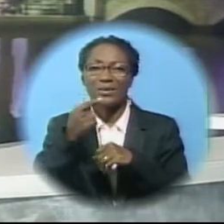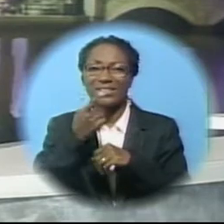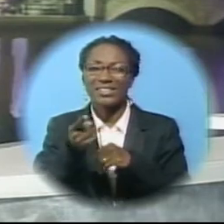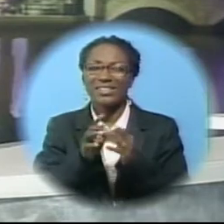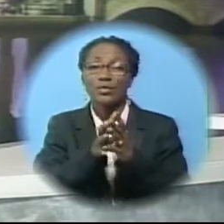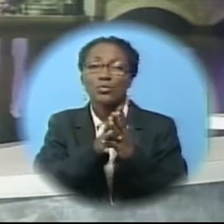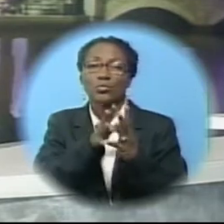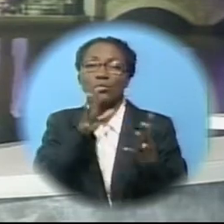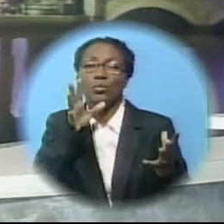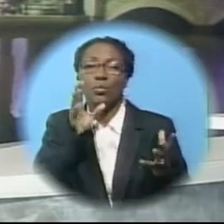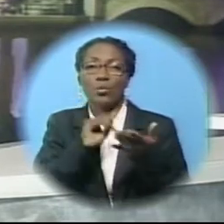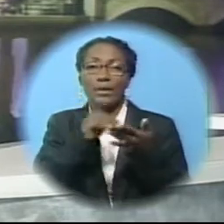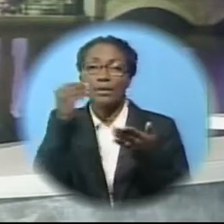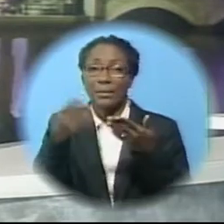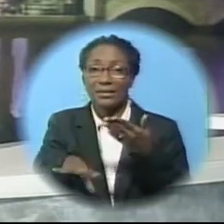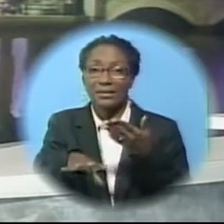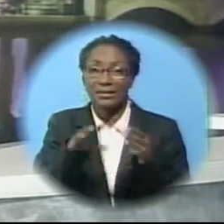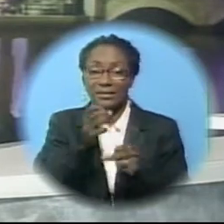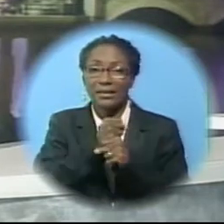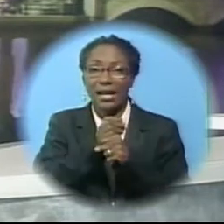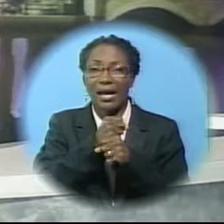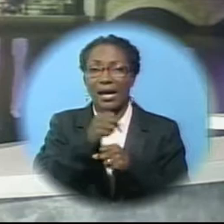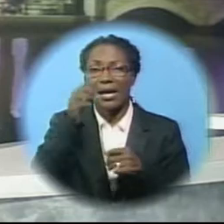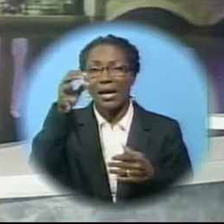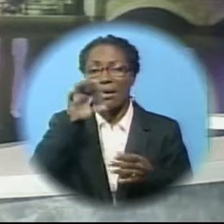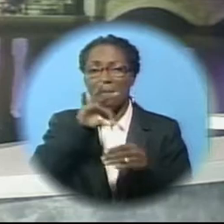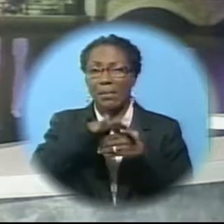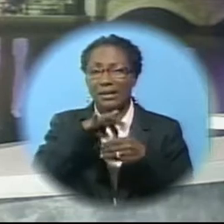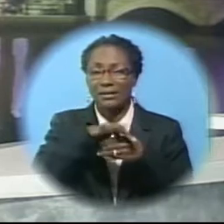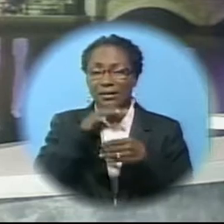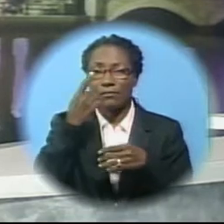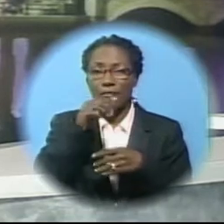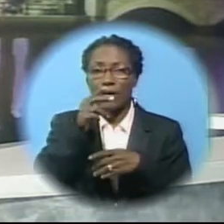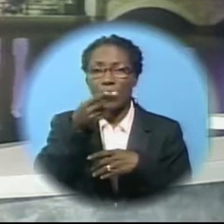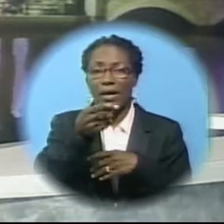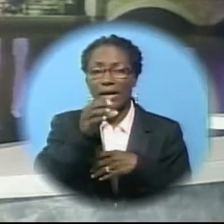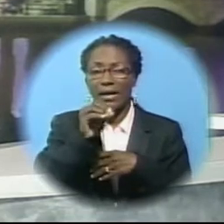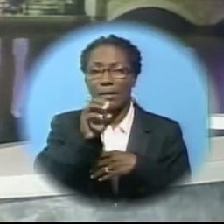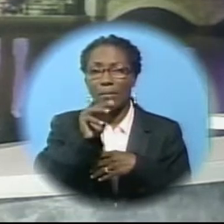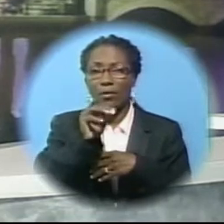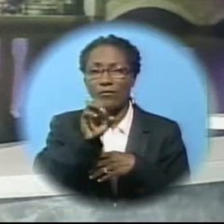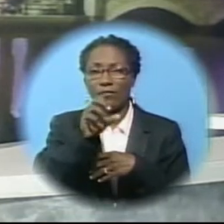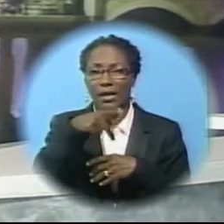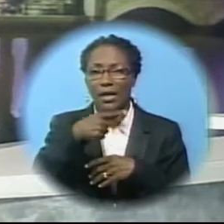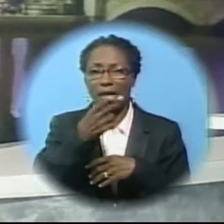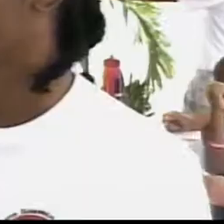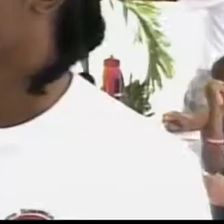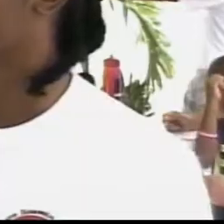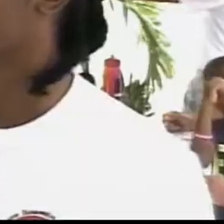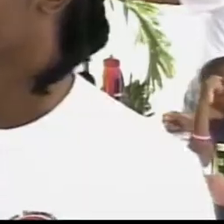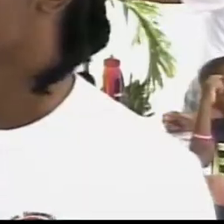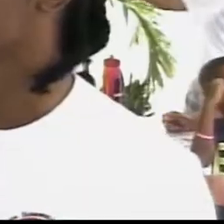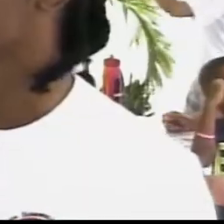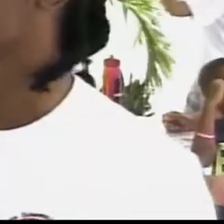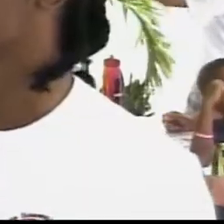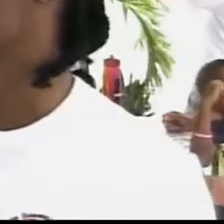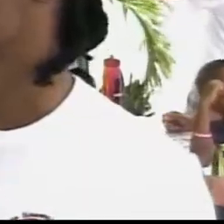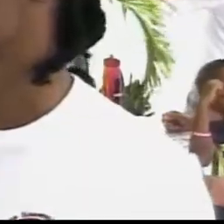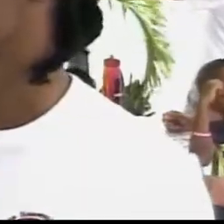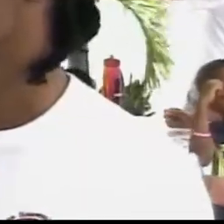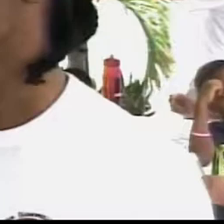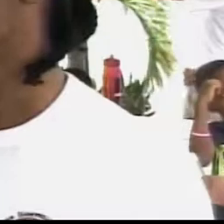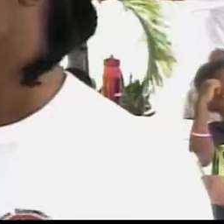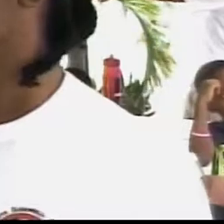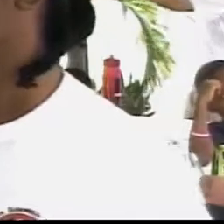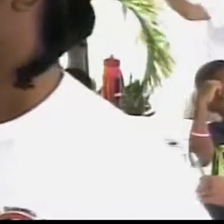secure hemophilia medication and hope this weekend's drive helps. Once people are aware of how serious the